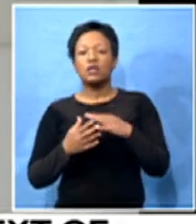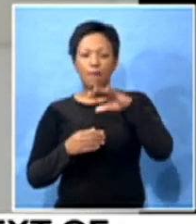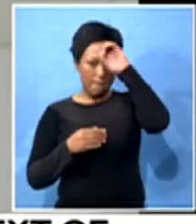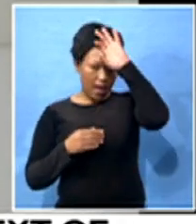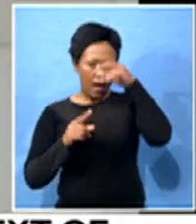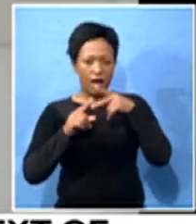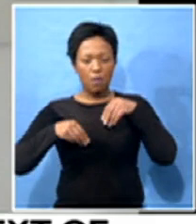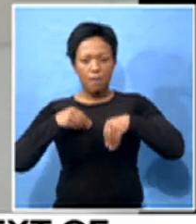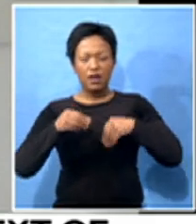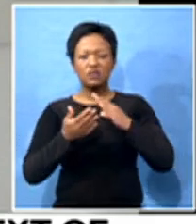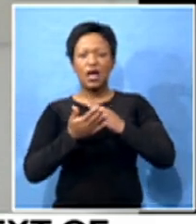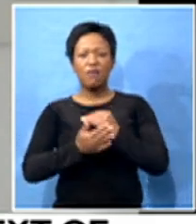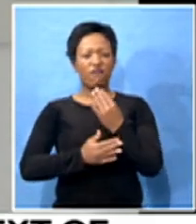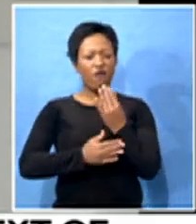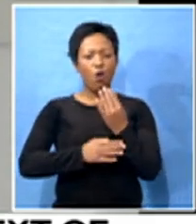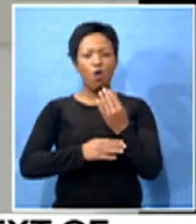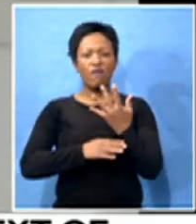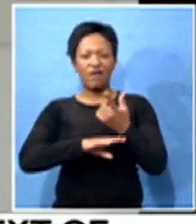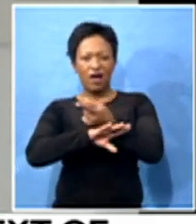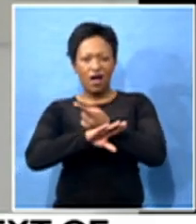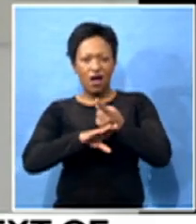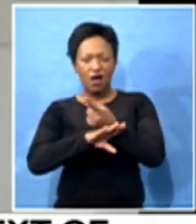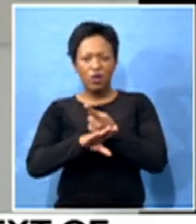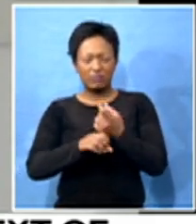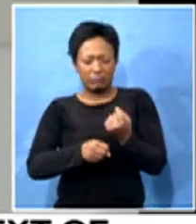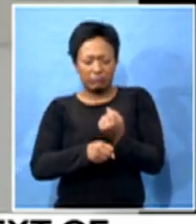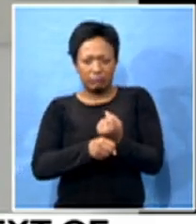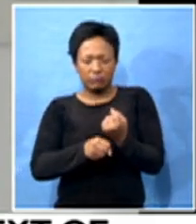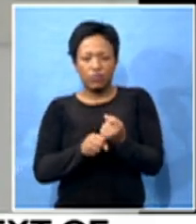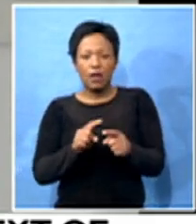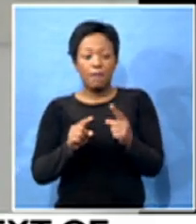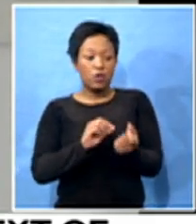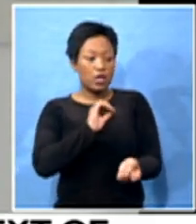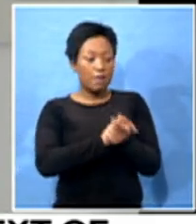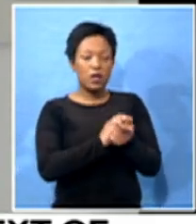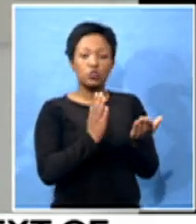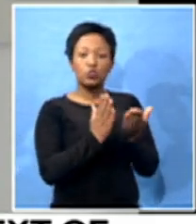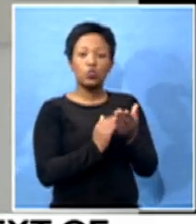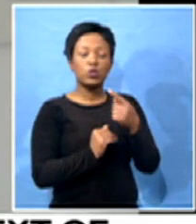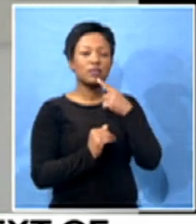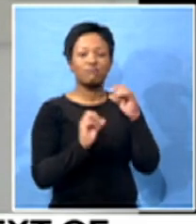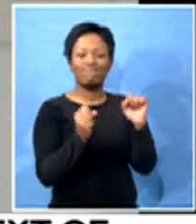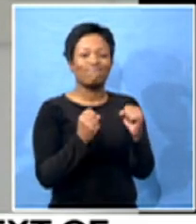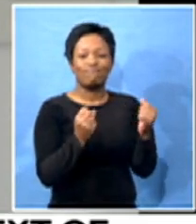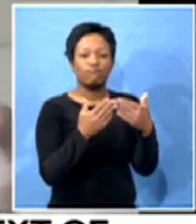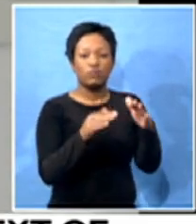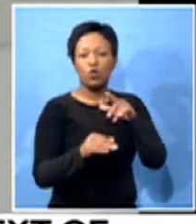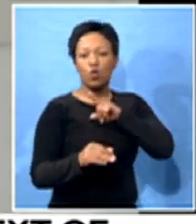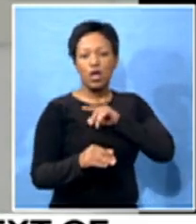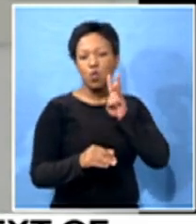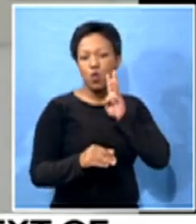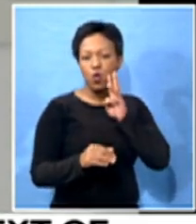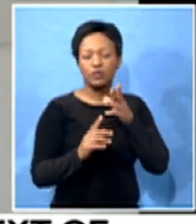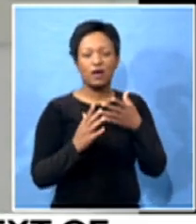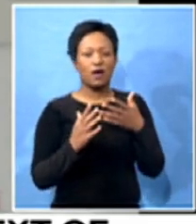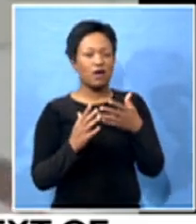6 hours away from our homes, but imagine the discussions that are taking place in schools, where we say schools can't open, there's not water, there are too many